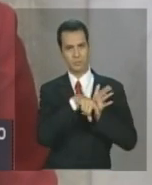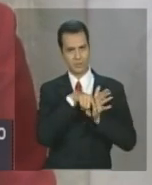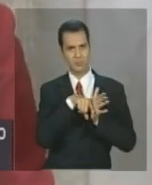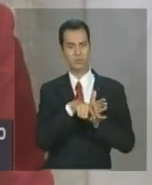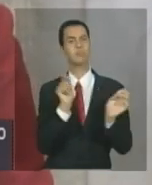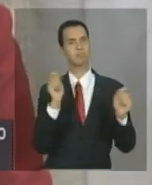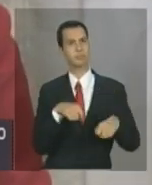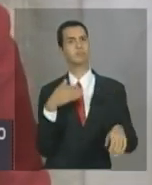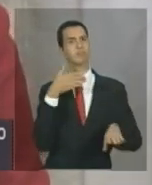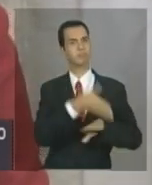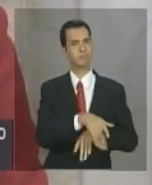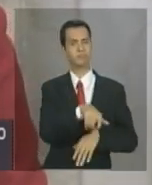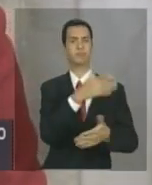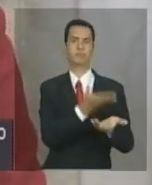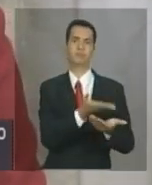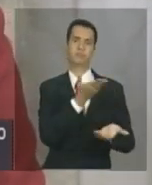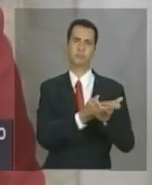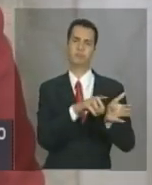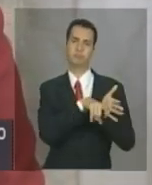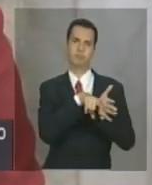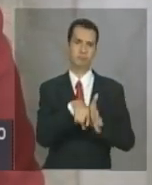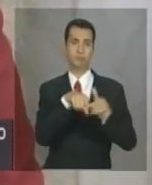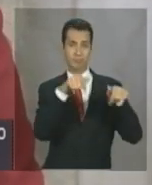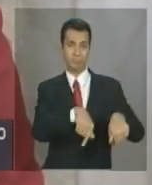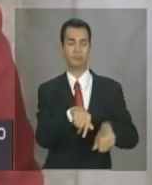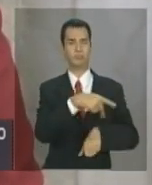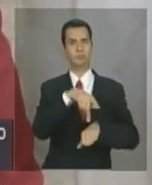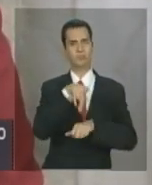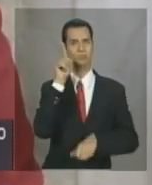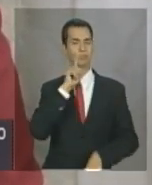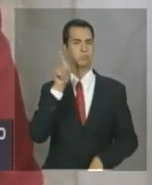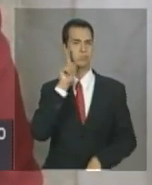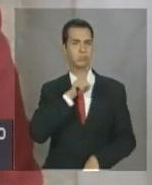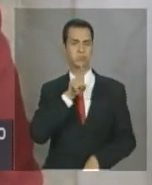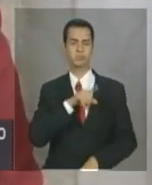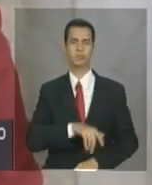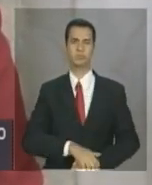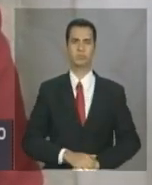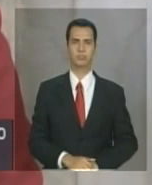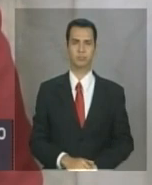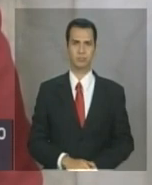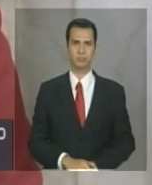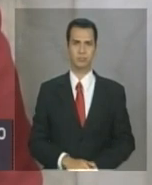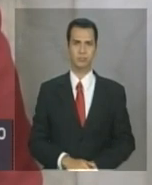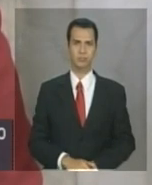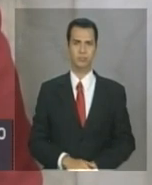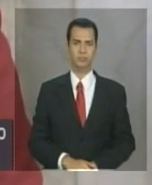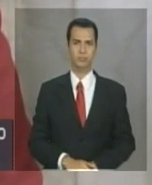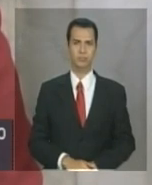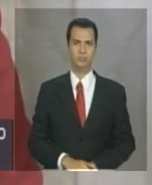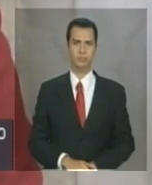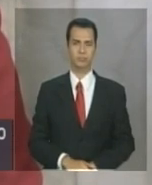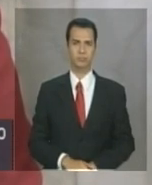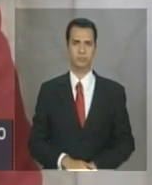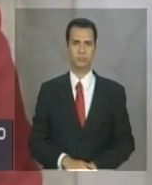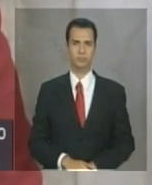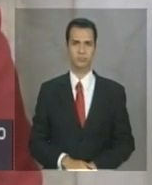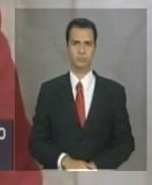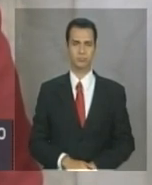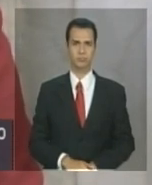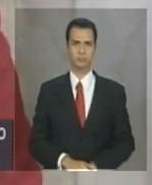The program benefits Brazilian researchers and students who are given the opportunity to come to the United States to develop and conduct their studies here.